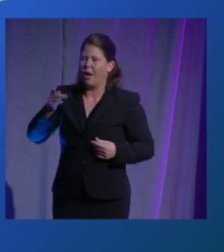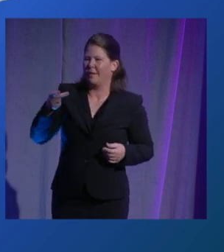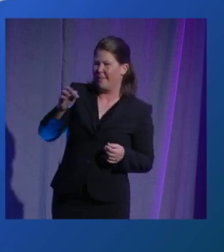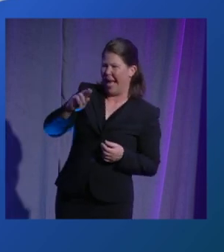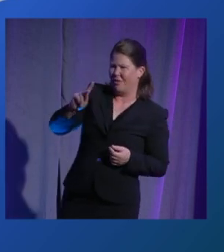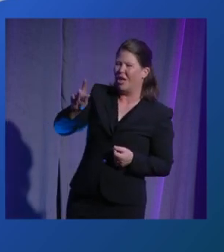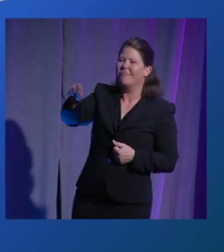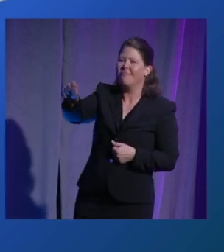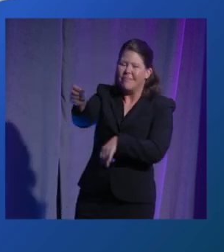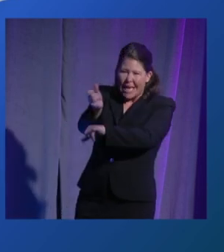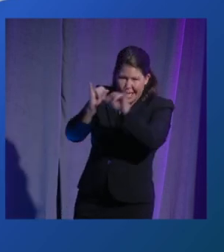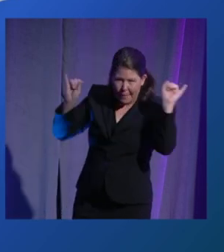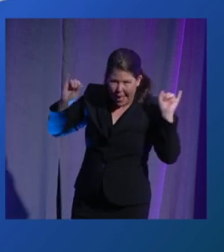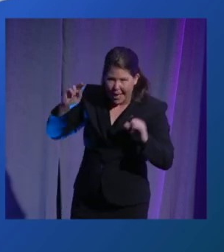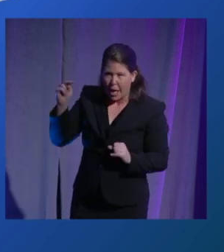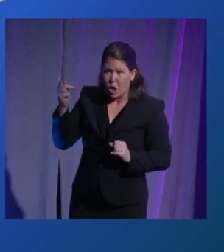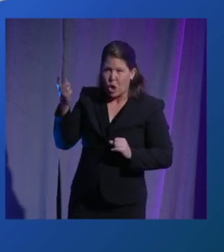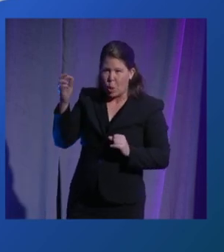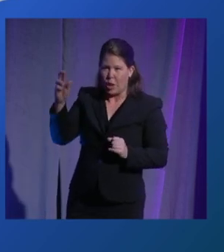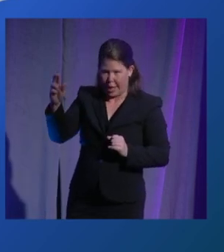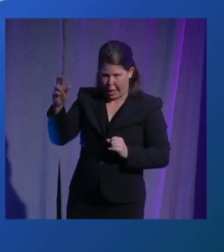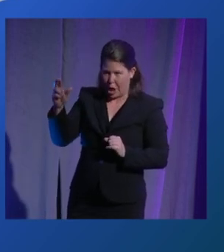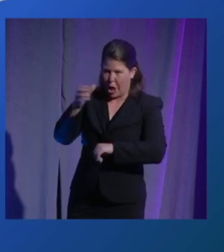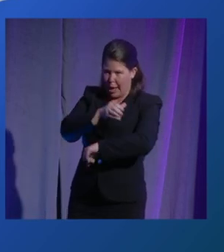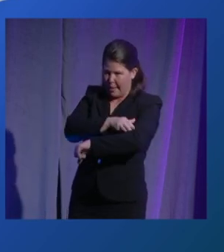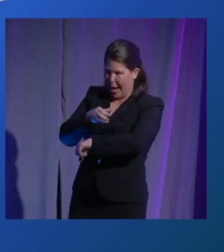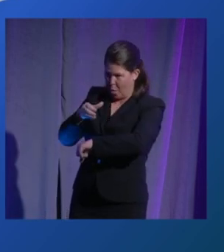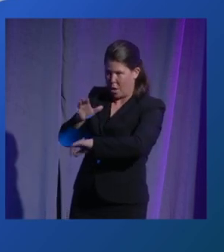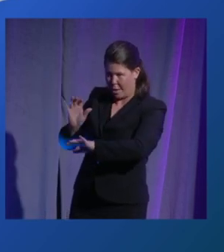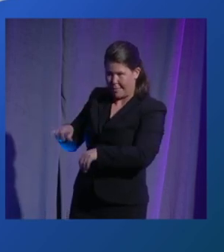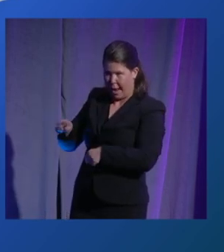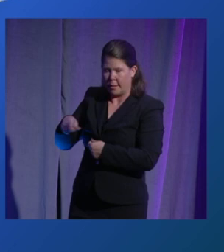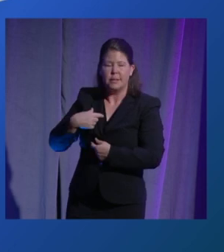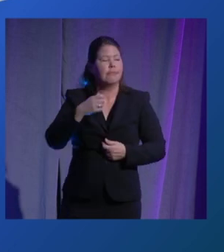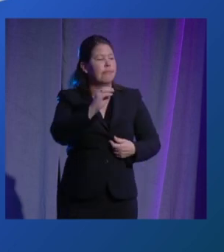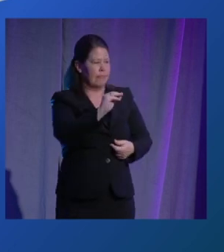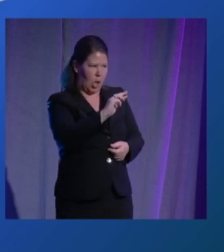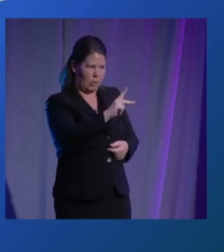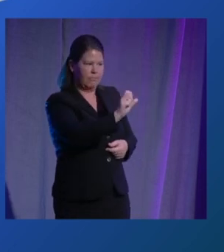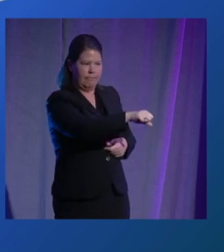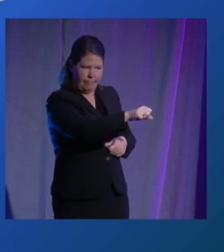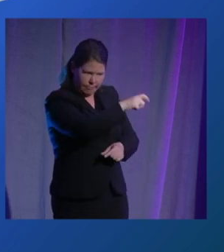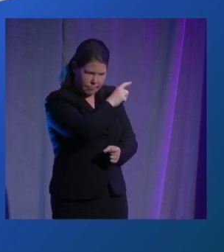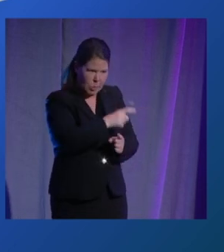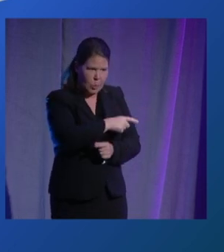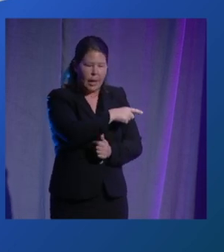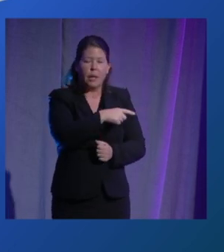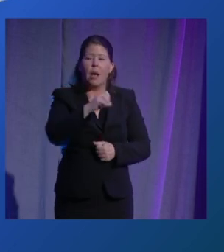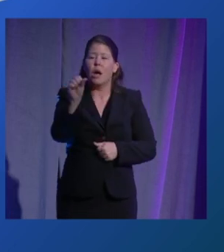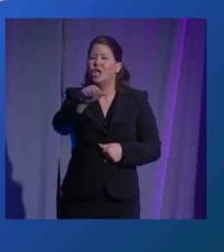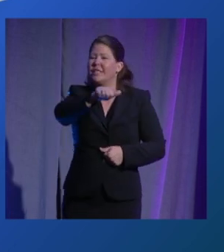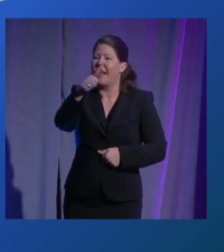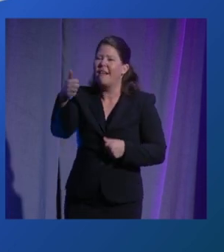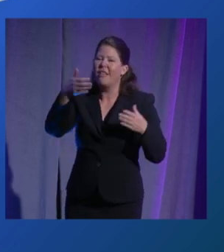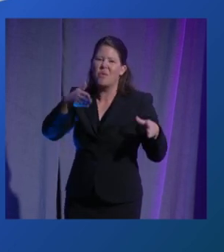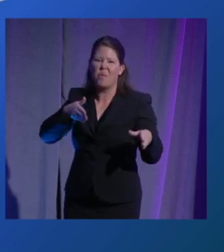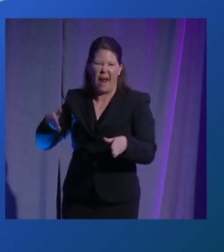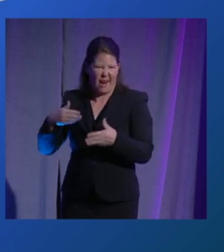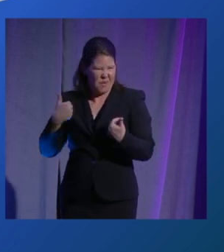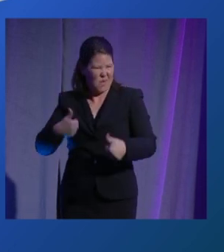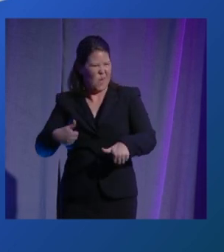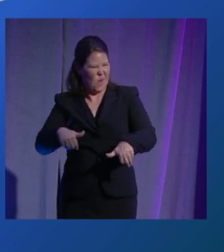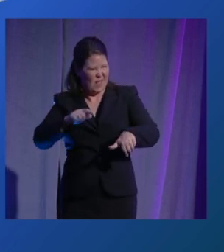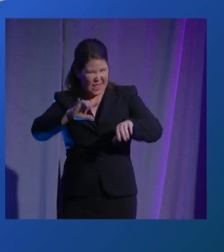rors that will just be there it's just another just another facet of how fascinating and how our world is